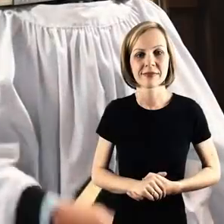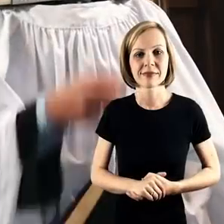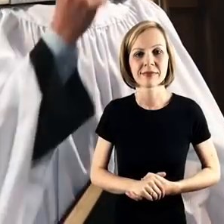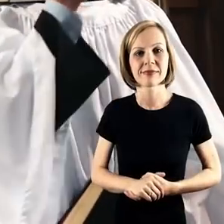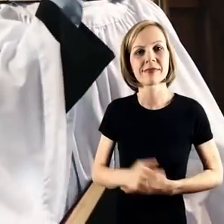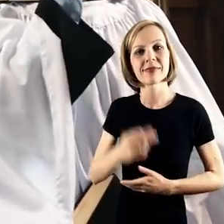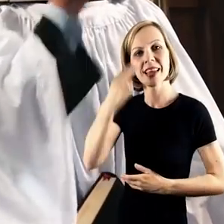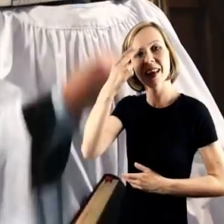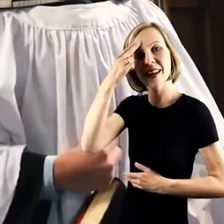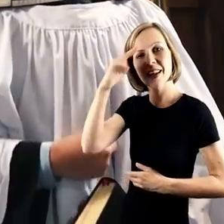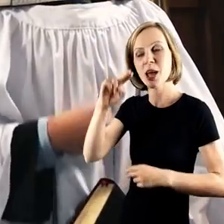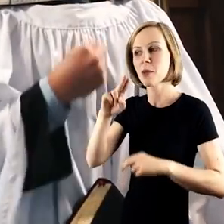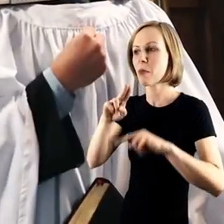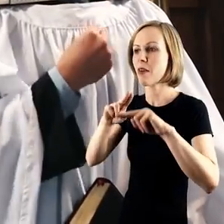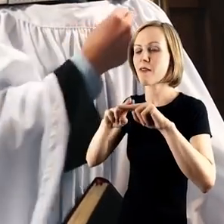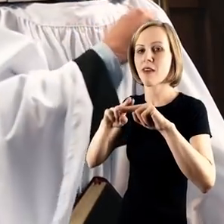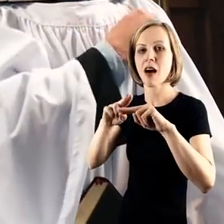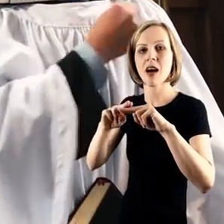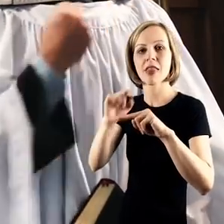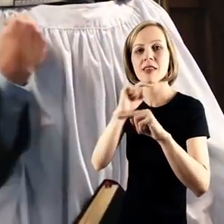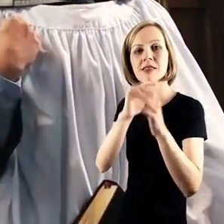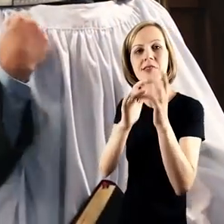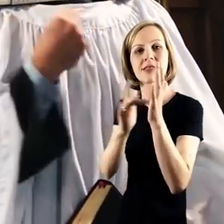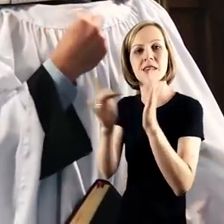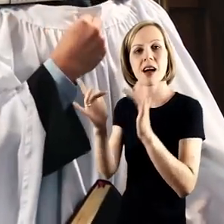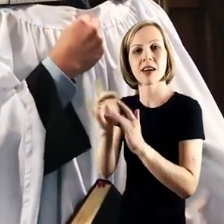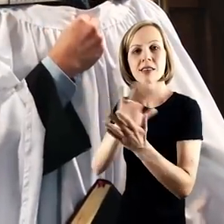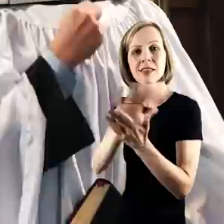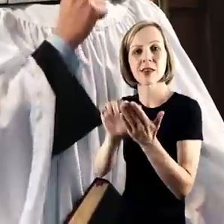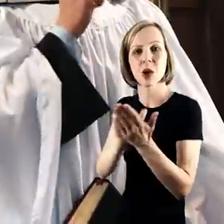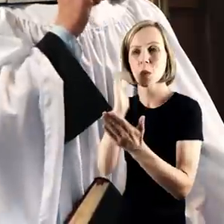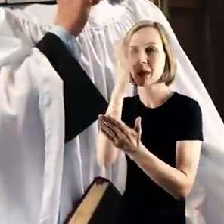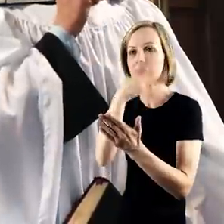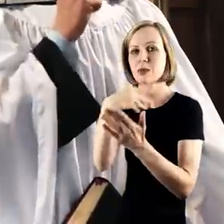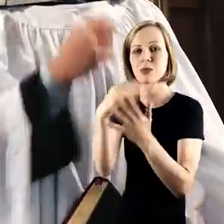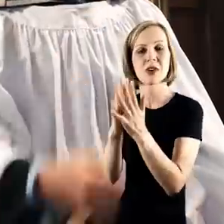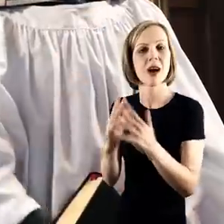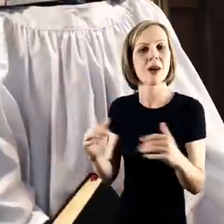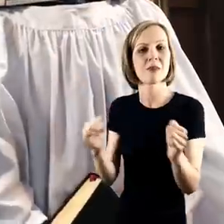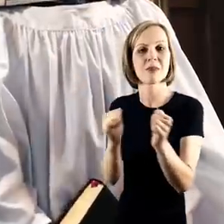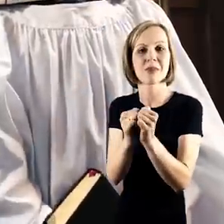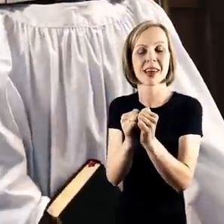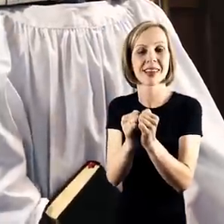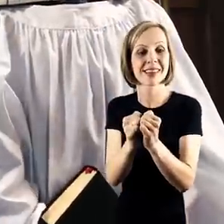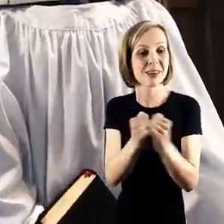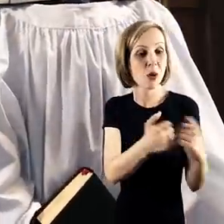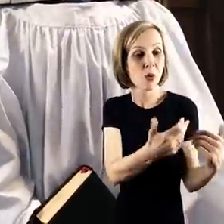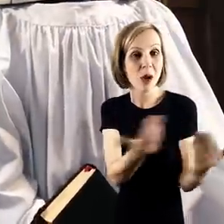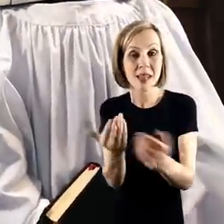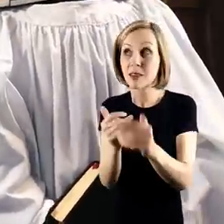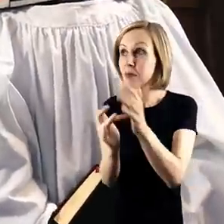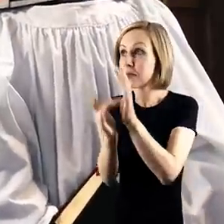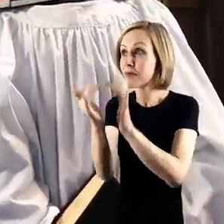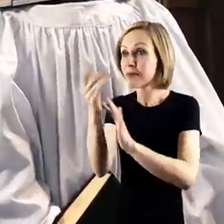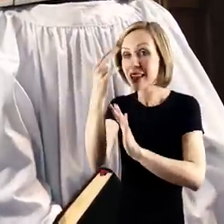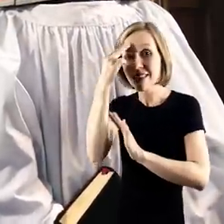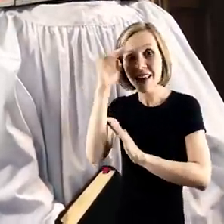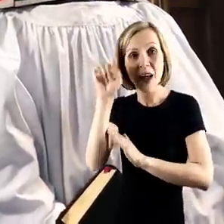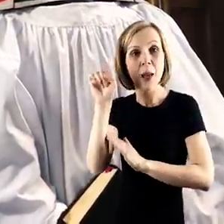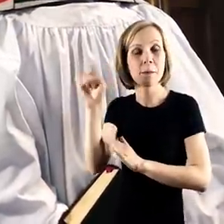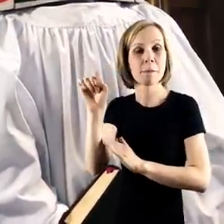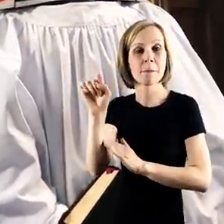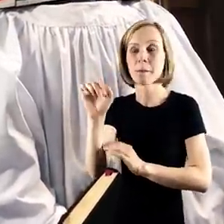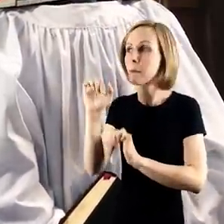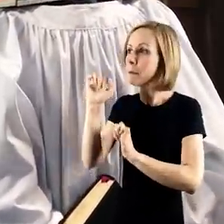In the name of the Father, and of the Son, and of the Holy Spirit. Amen. Amen. Welcome in the name of Christ. God's grace, mercy,